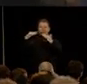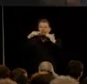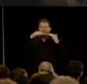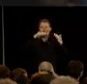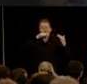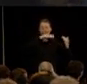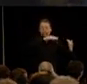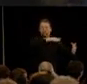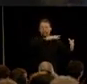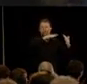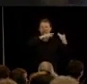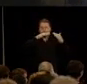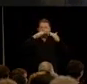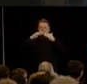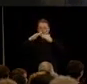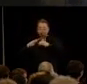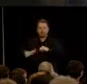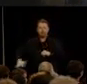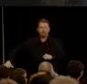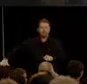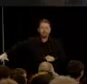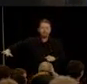fight o'er the